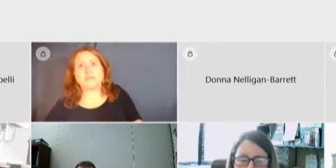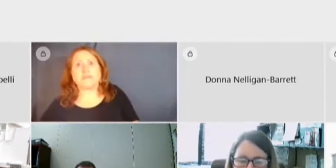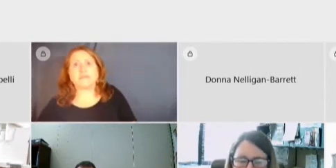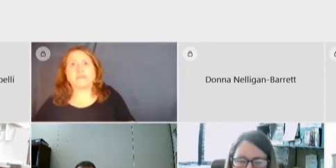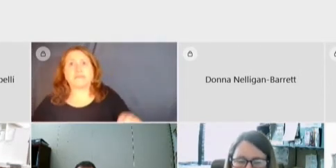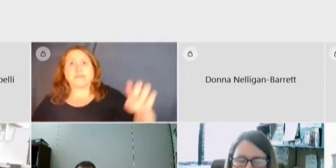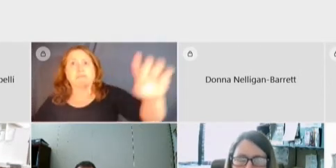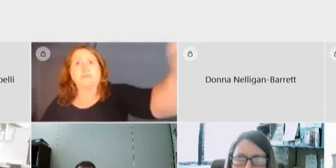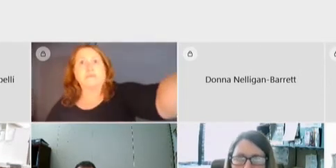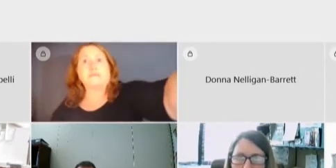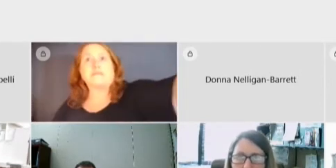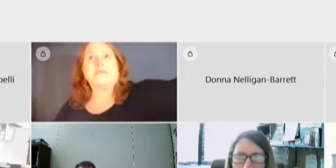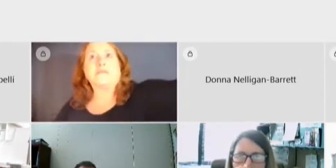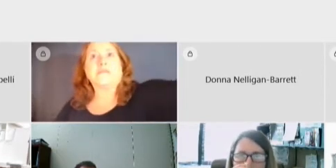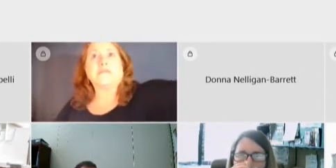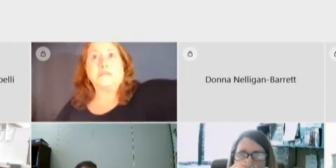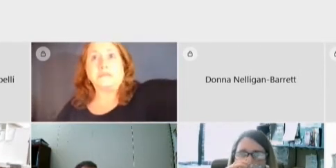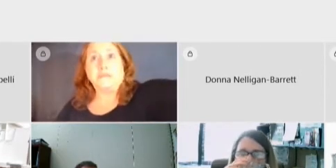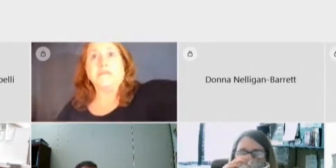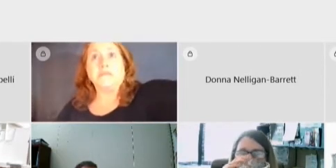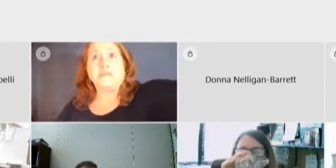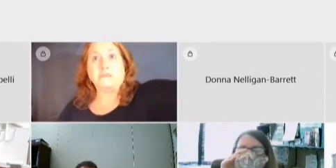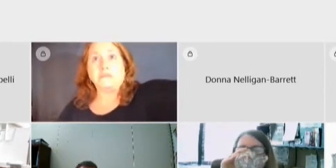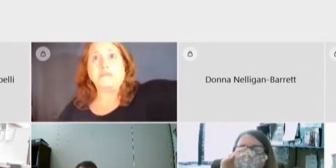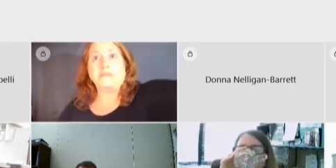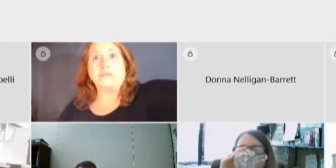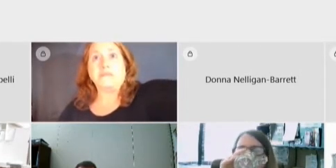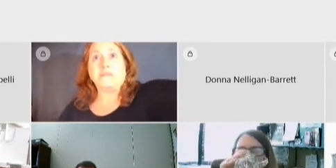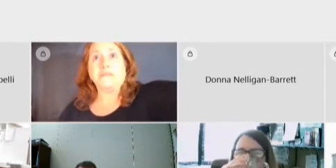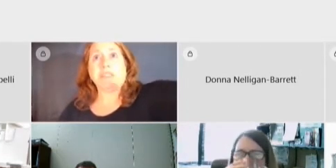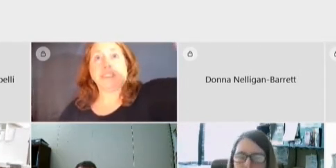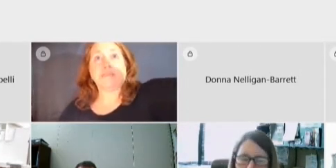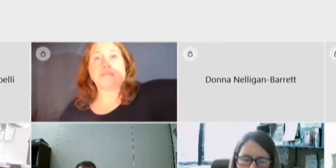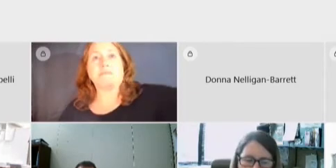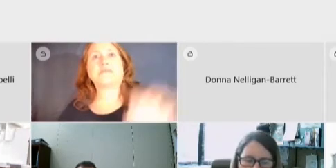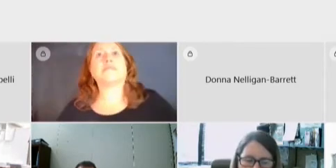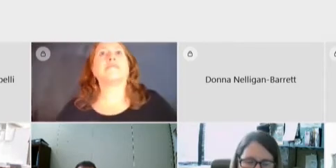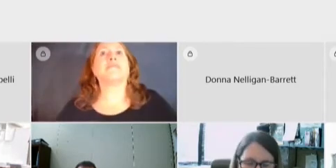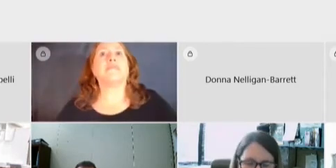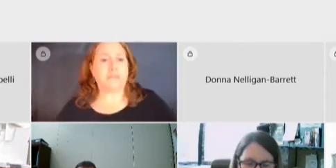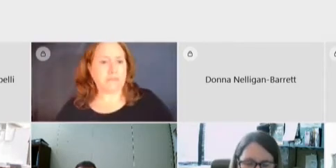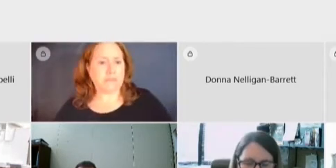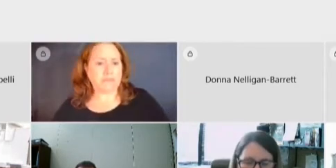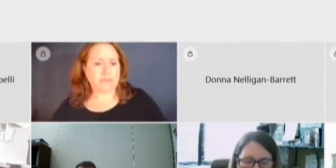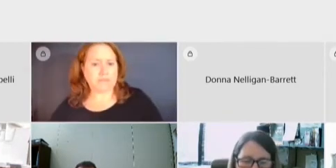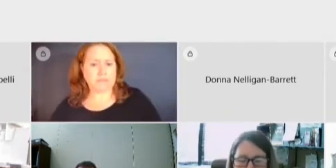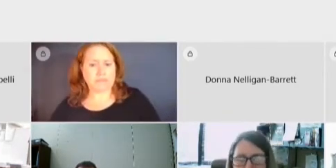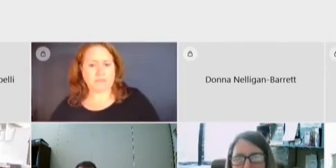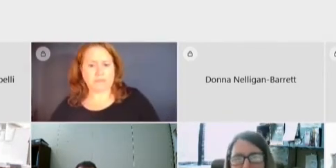Again, yeah. I have a couple comments on both topics.